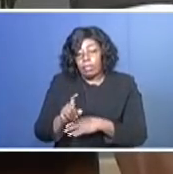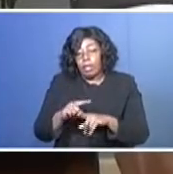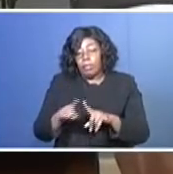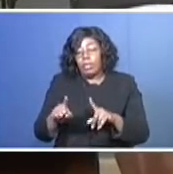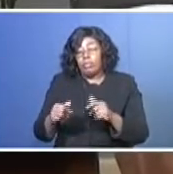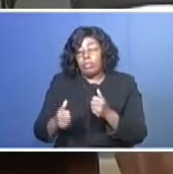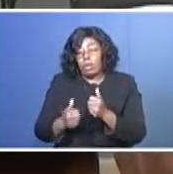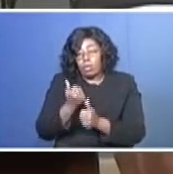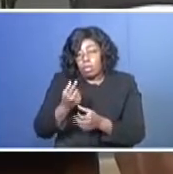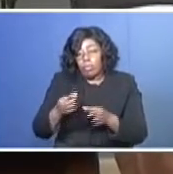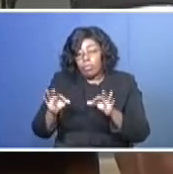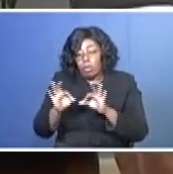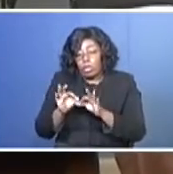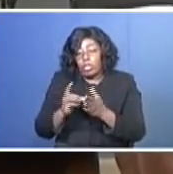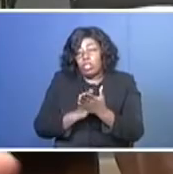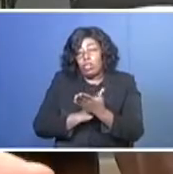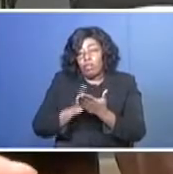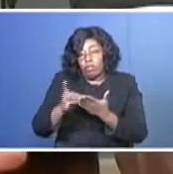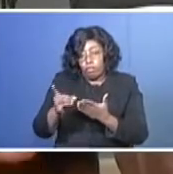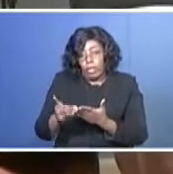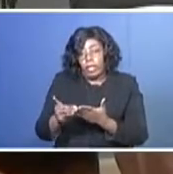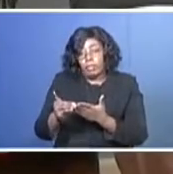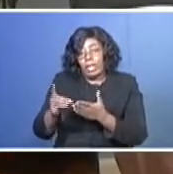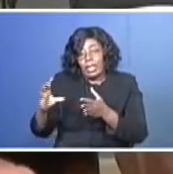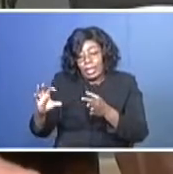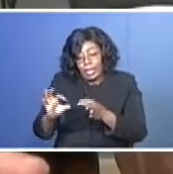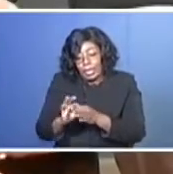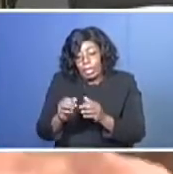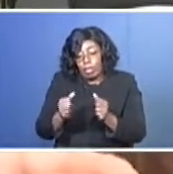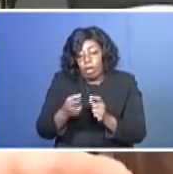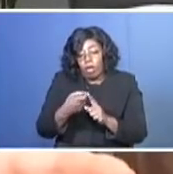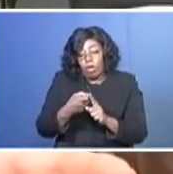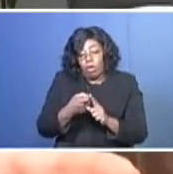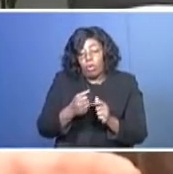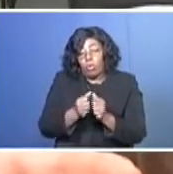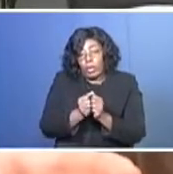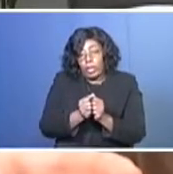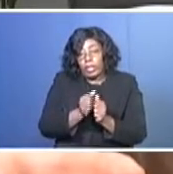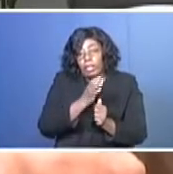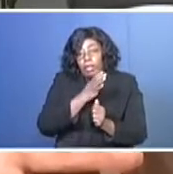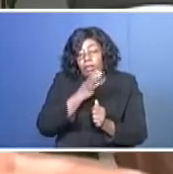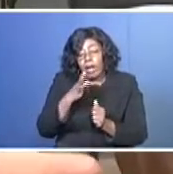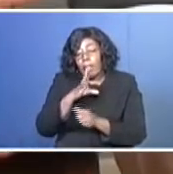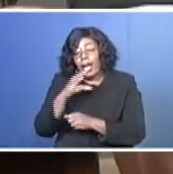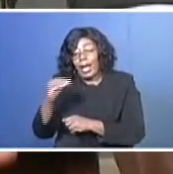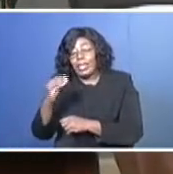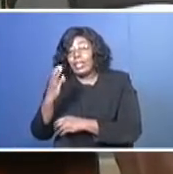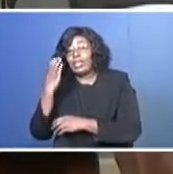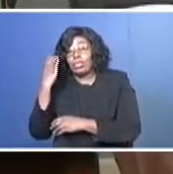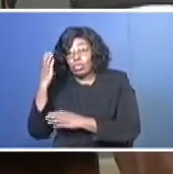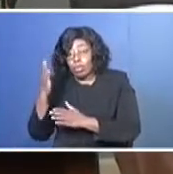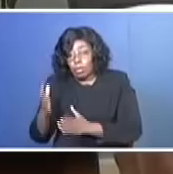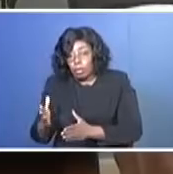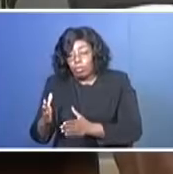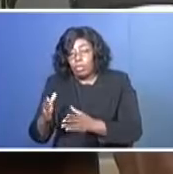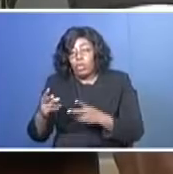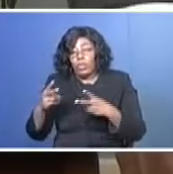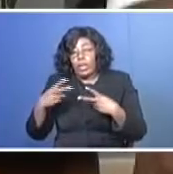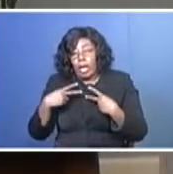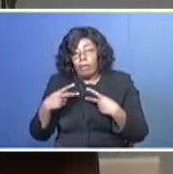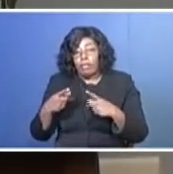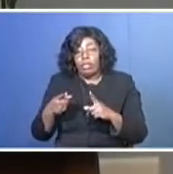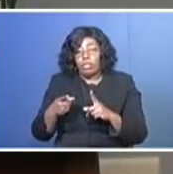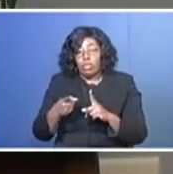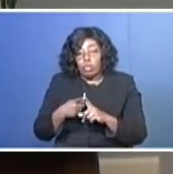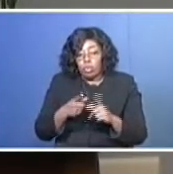important needs is to develop the logistical link between the farmer and the end consumer. We must be able to